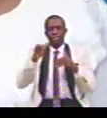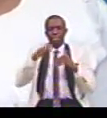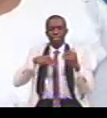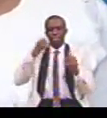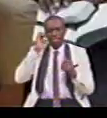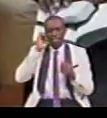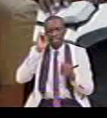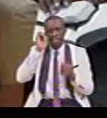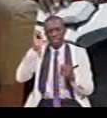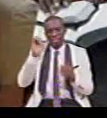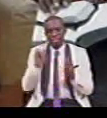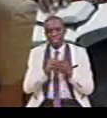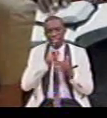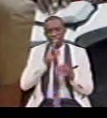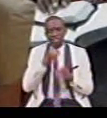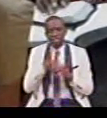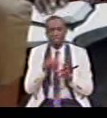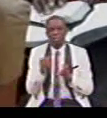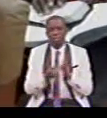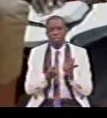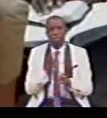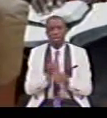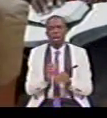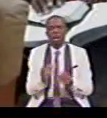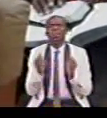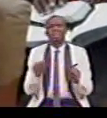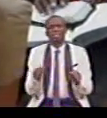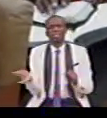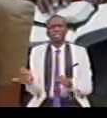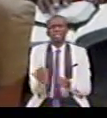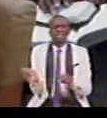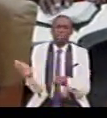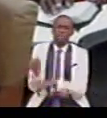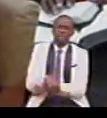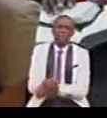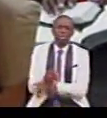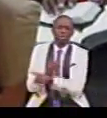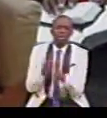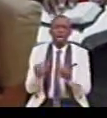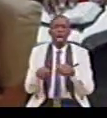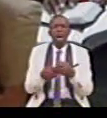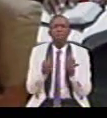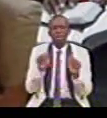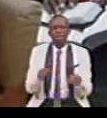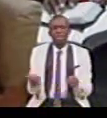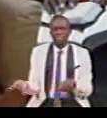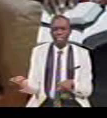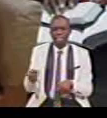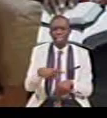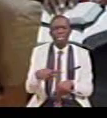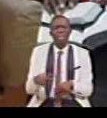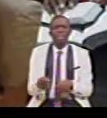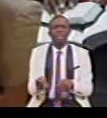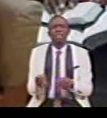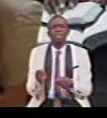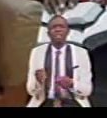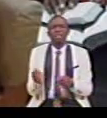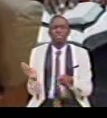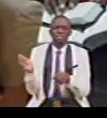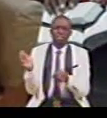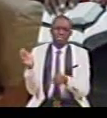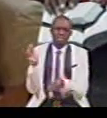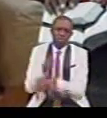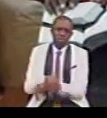world tell me how can they conquer you tell me how can this suck you up tell me how can they hide you